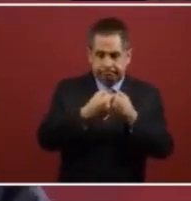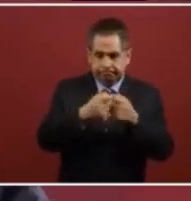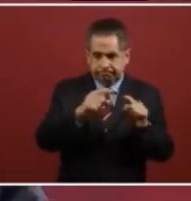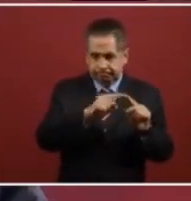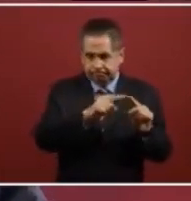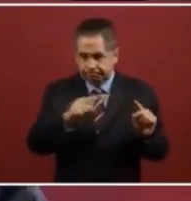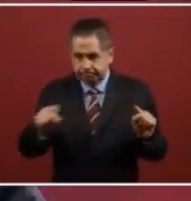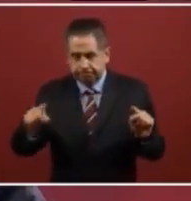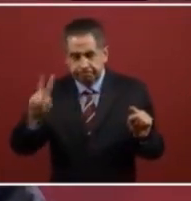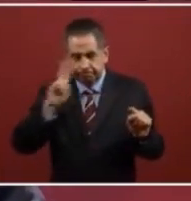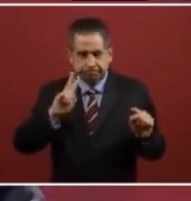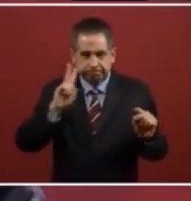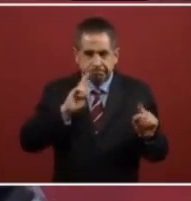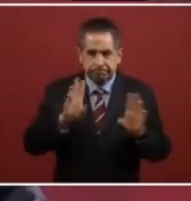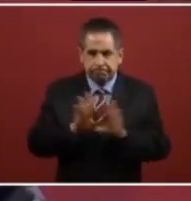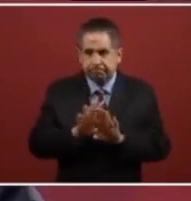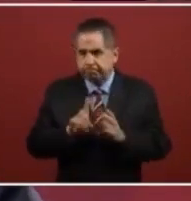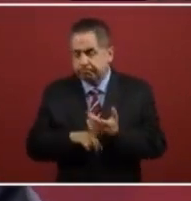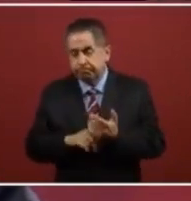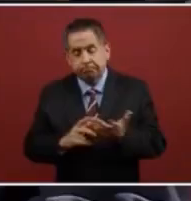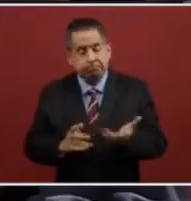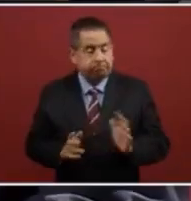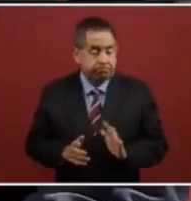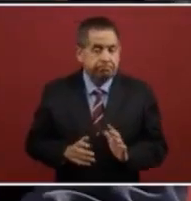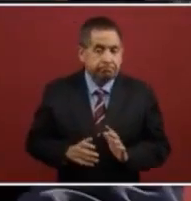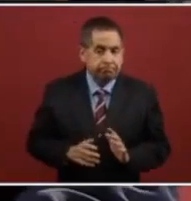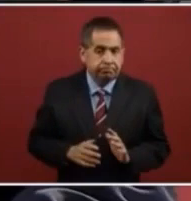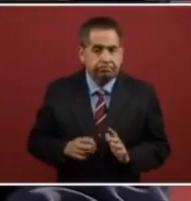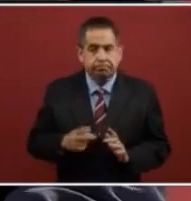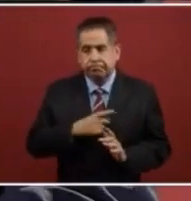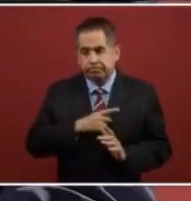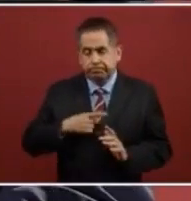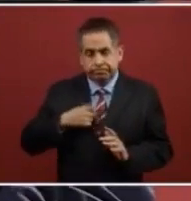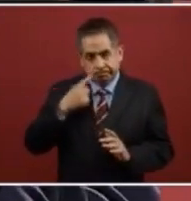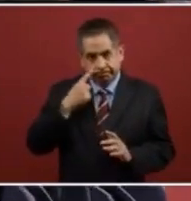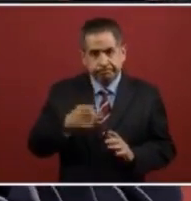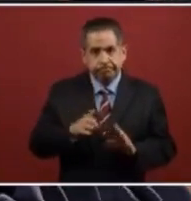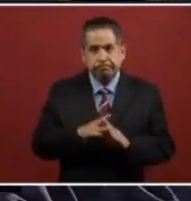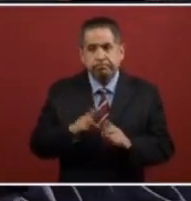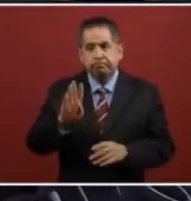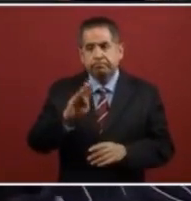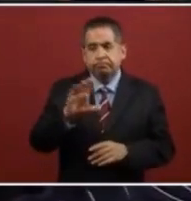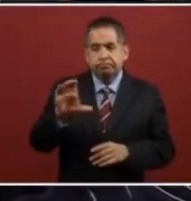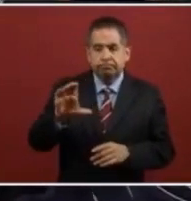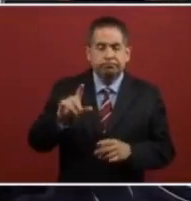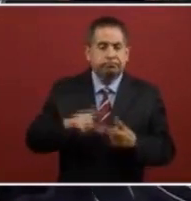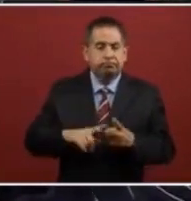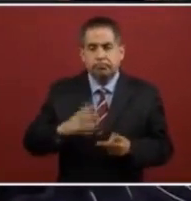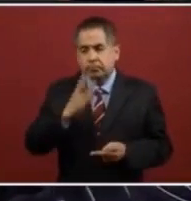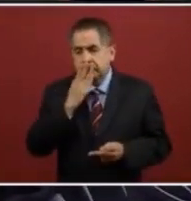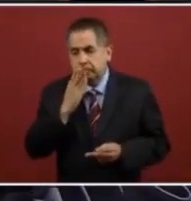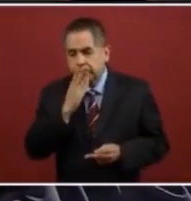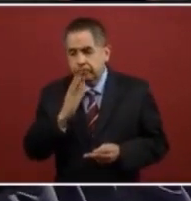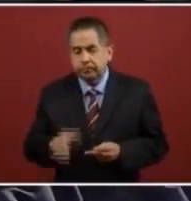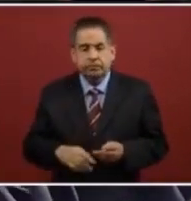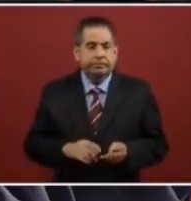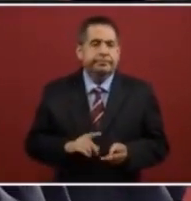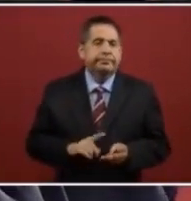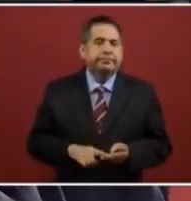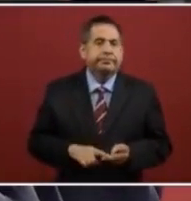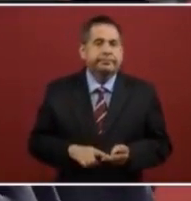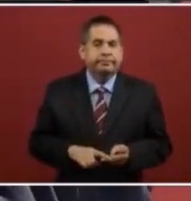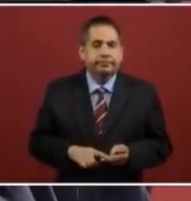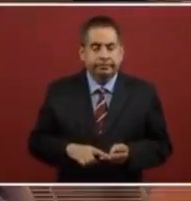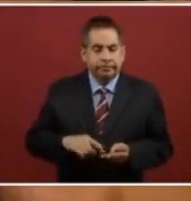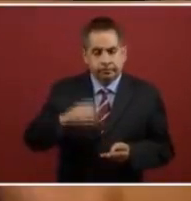definió, que definition tiene que ver that has to con do Baja with California, con Sonora, Baja California and